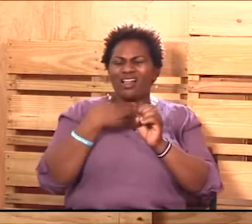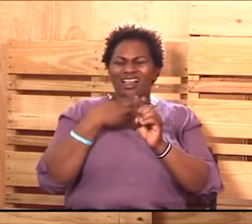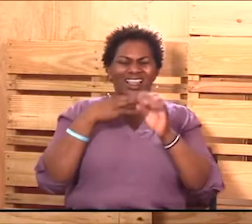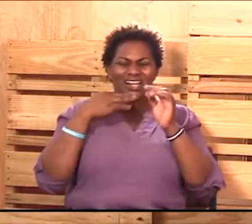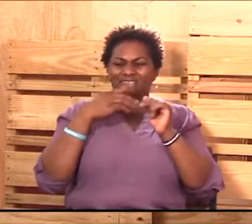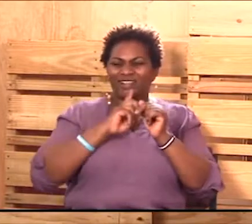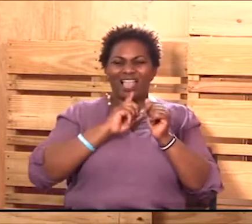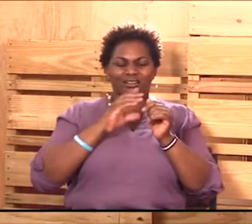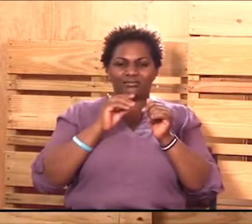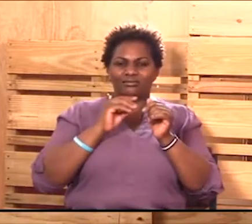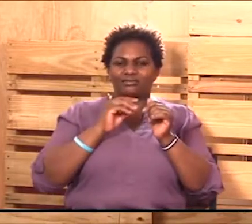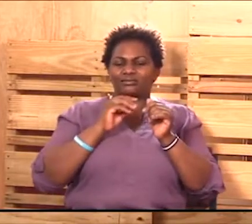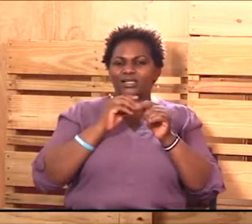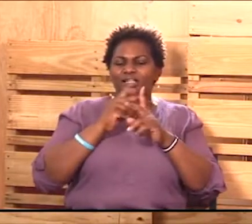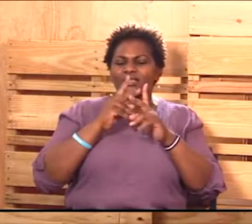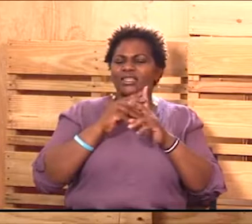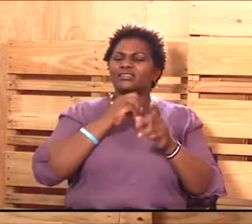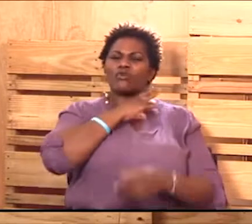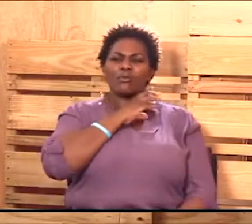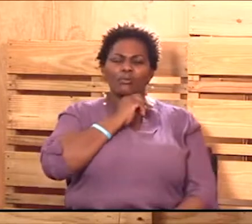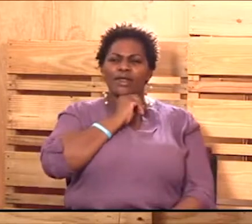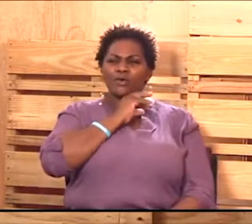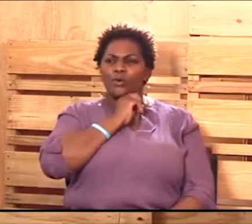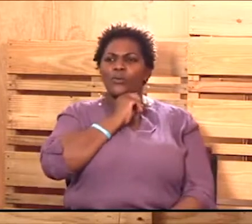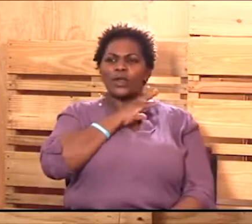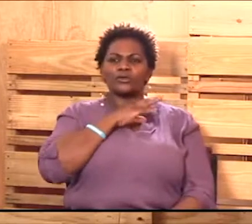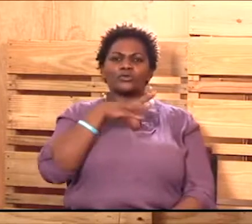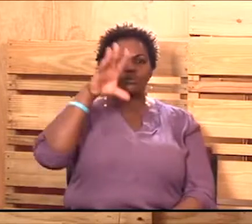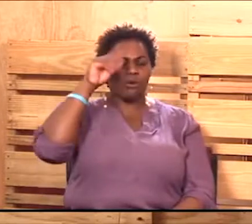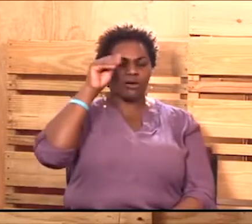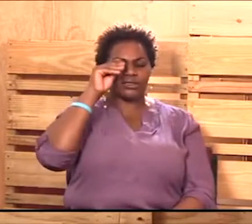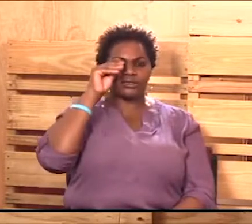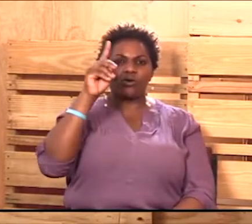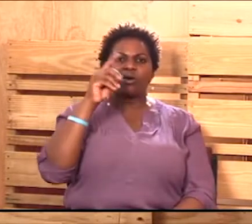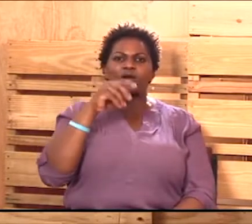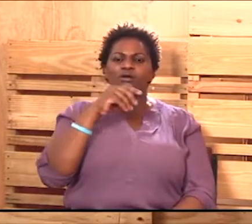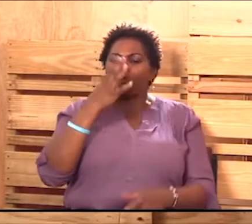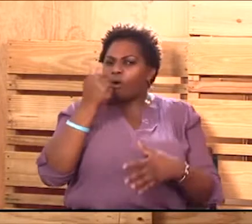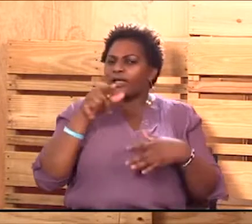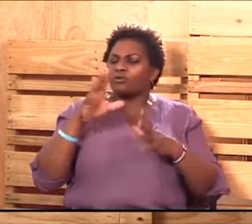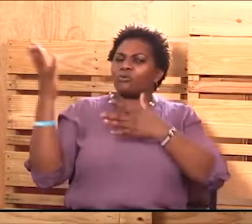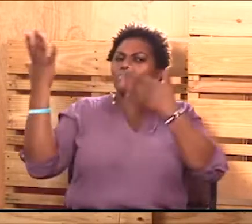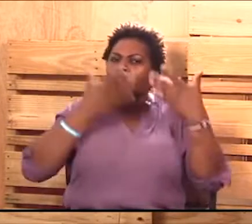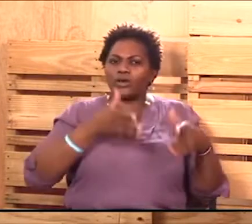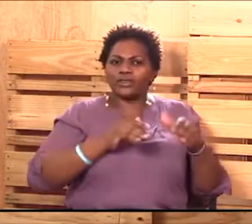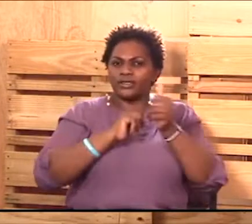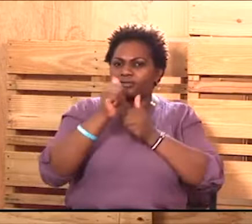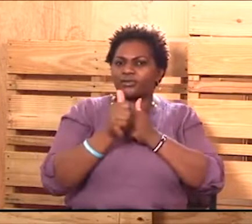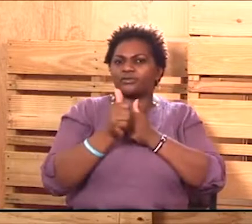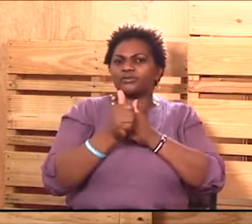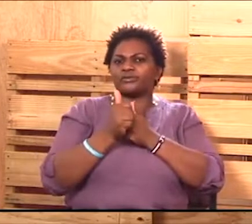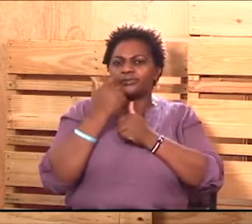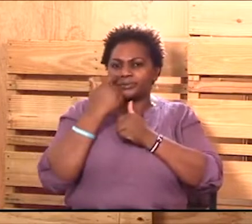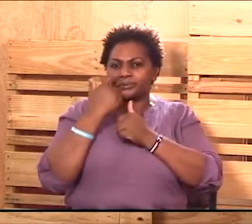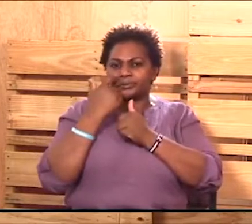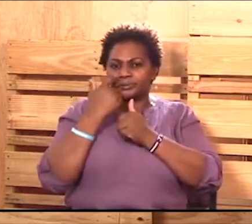And at this moment, they started grumbling, you know, to Moses and wondering, why have you brought us this far? You